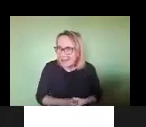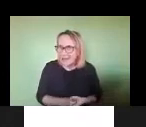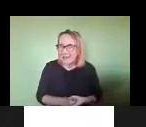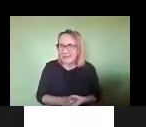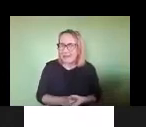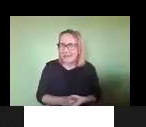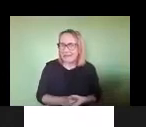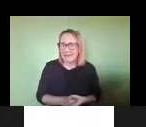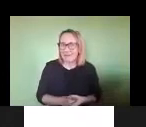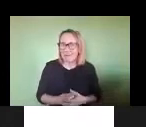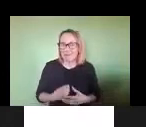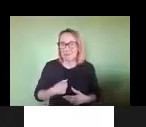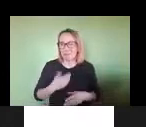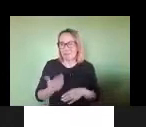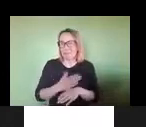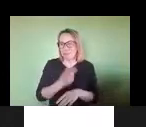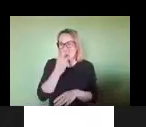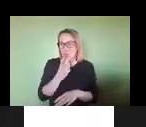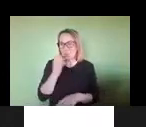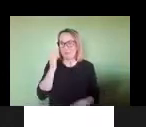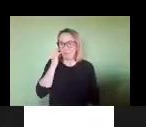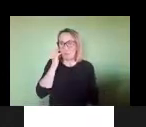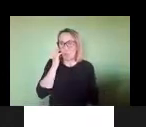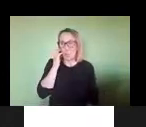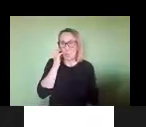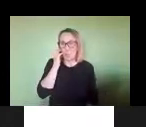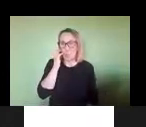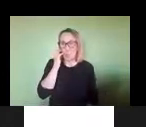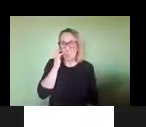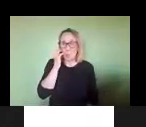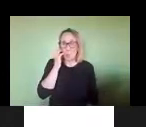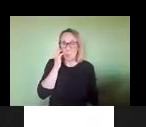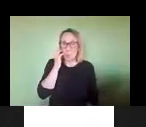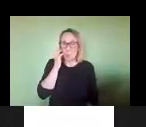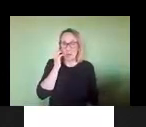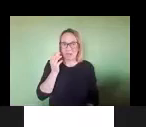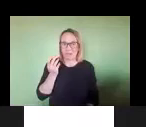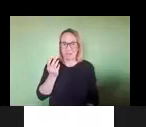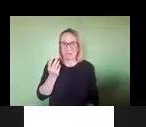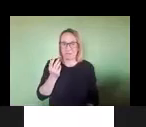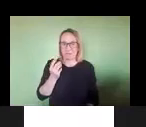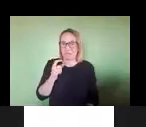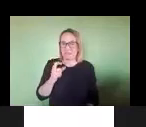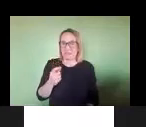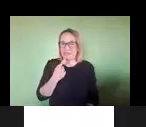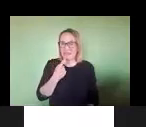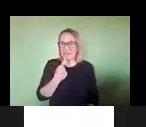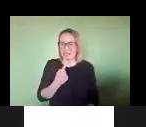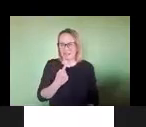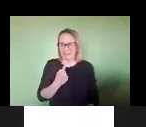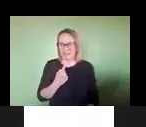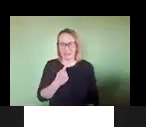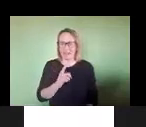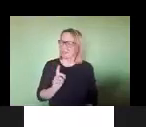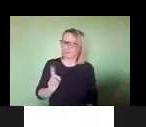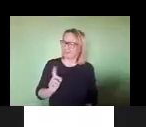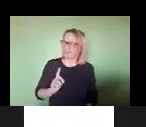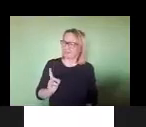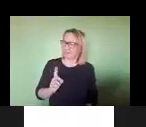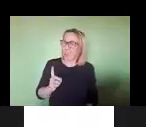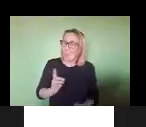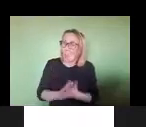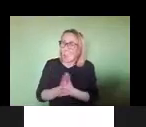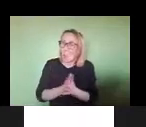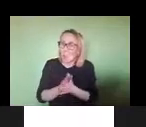I had an old phone before that. It was only, so Claire says, I said, what, a box of